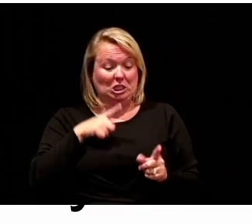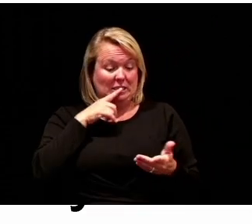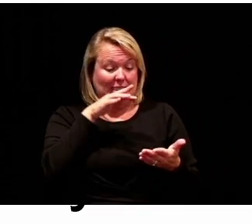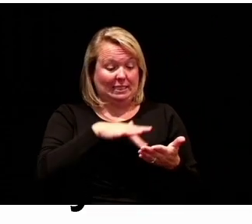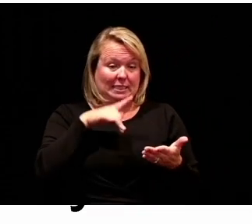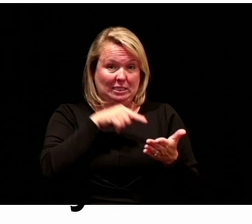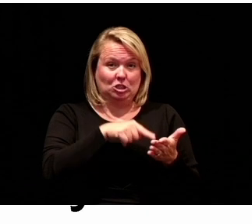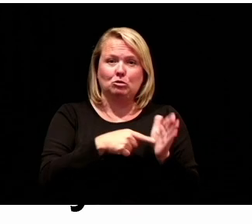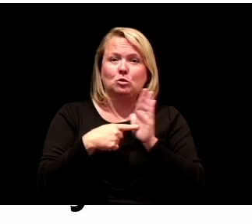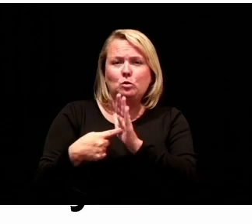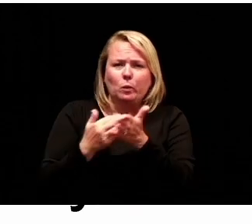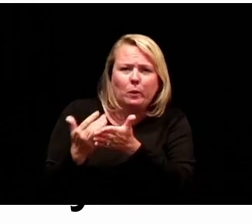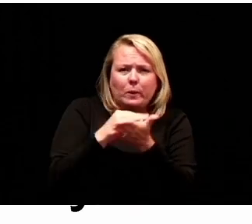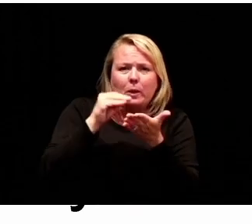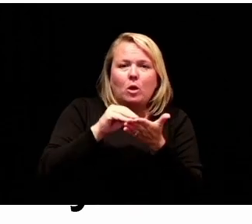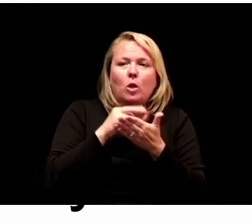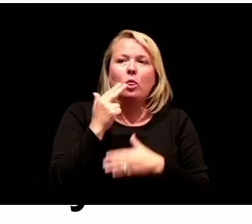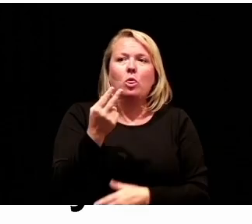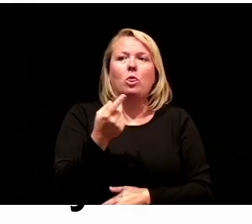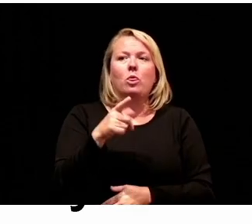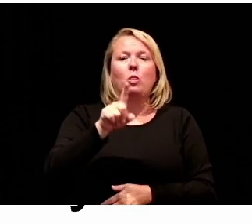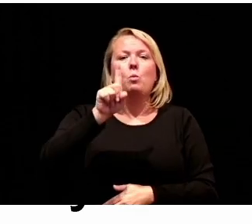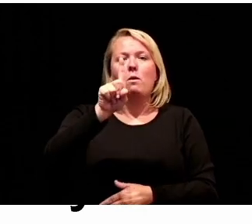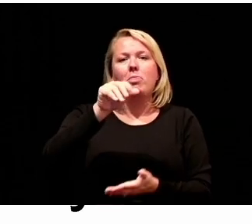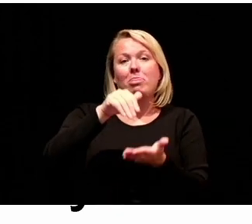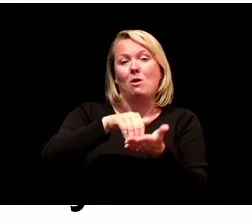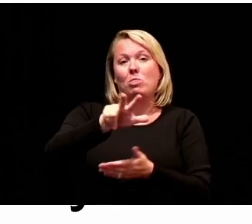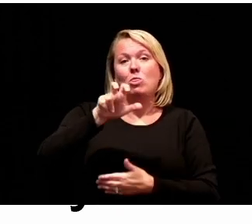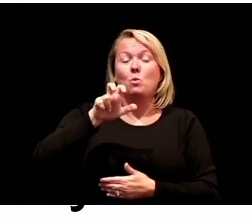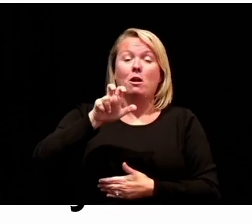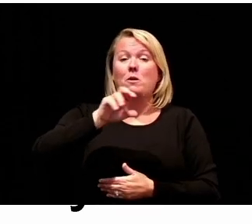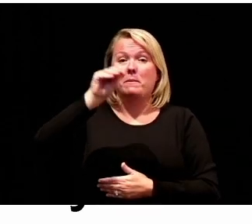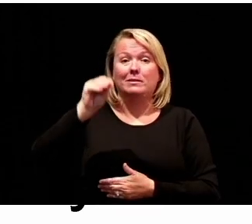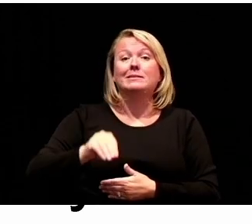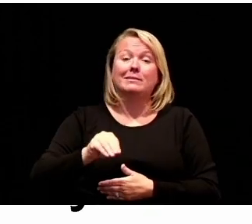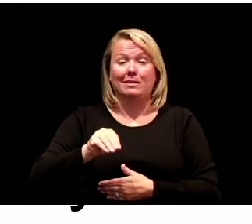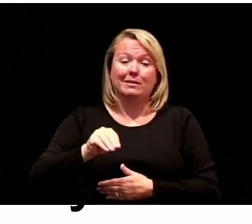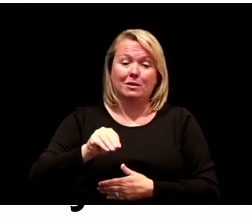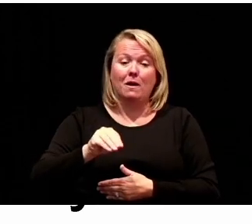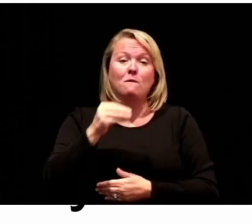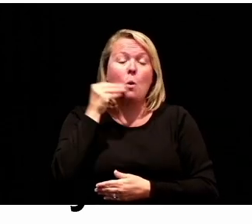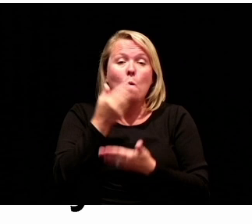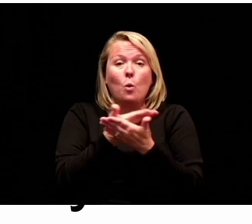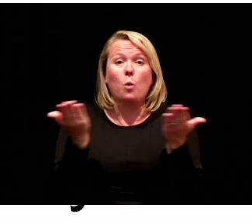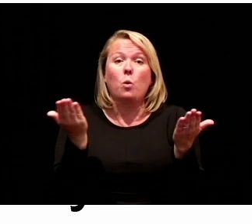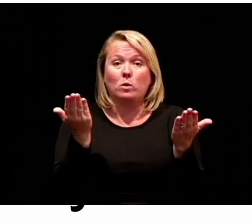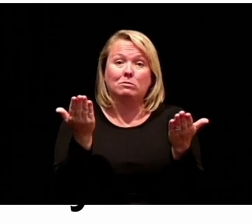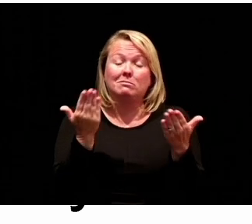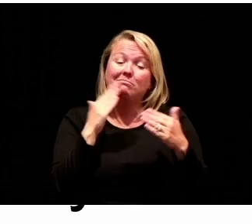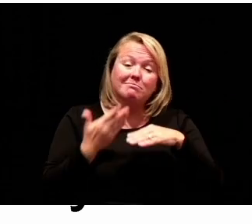people who are in prison are increasingly struggling to find housing. It's a very destructive negative